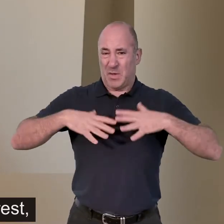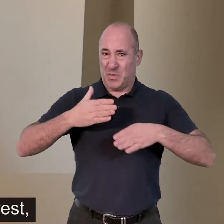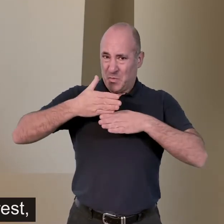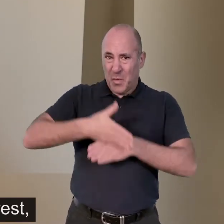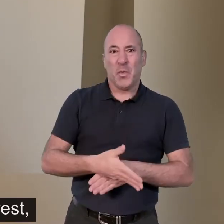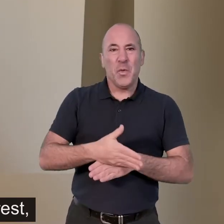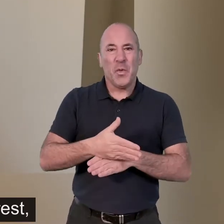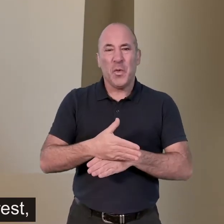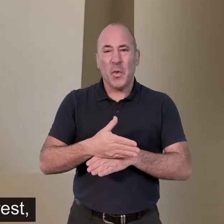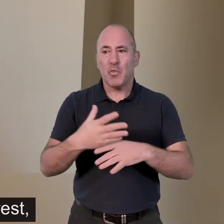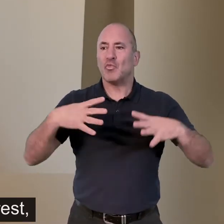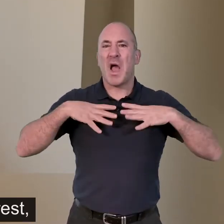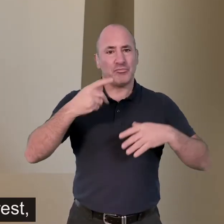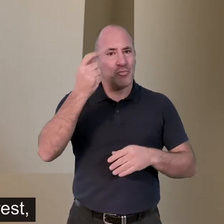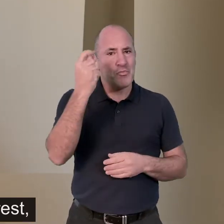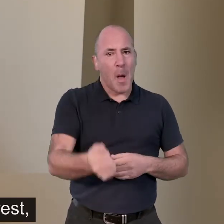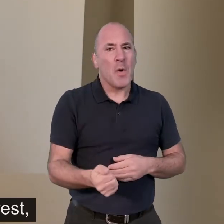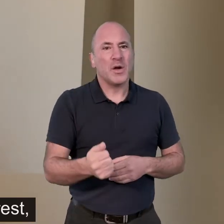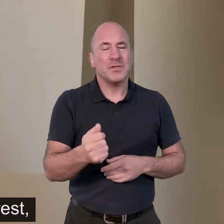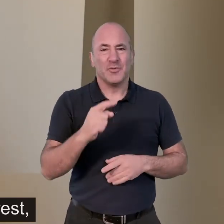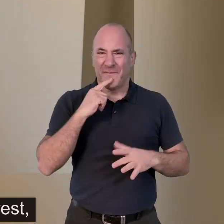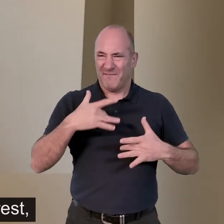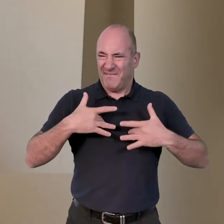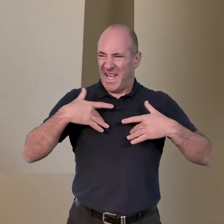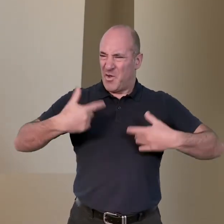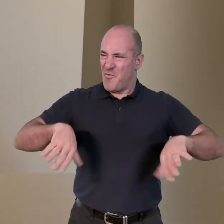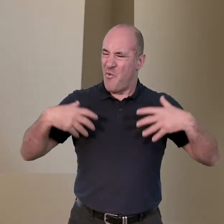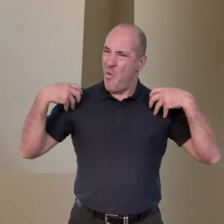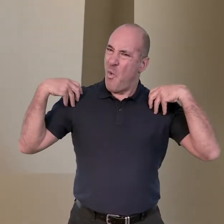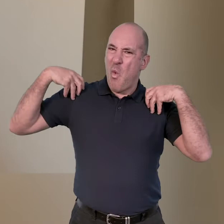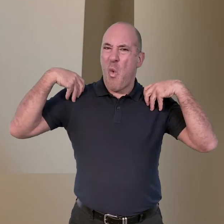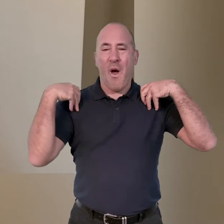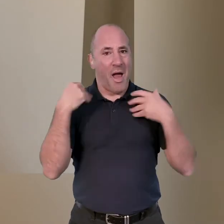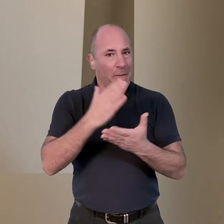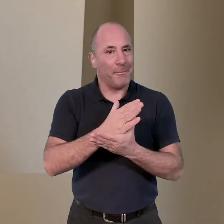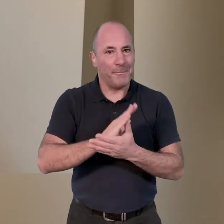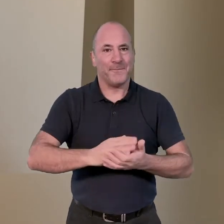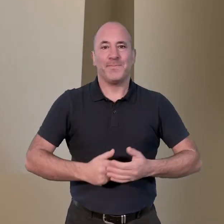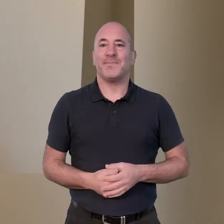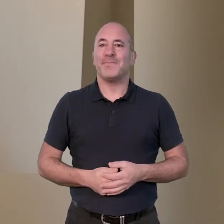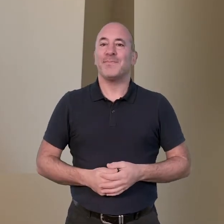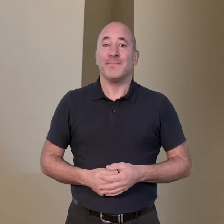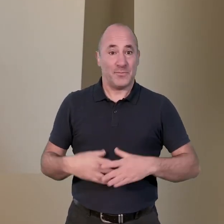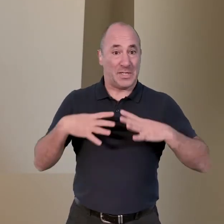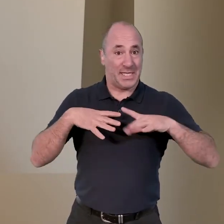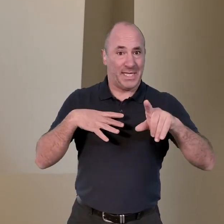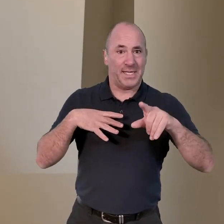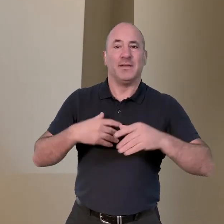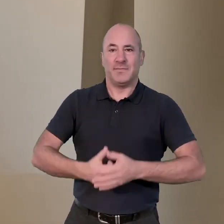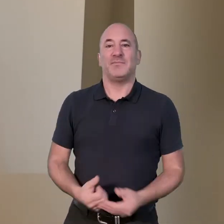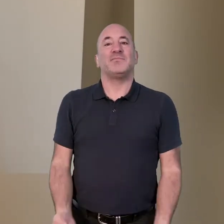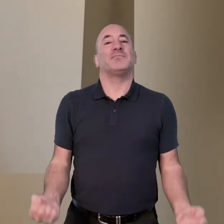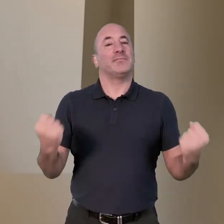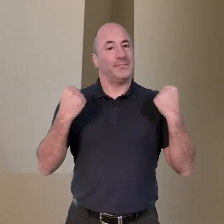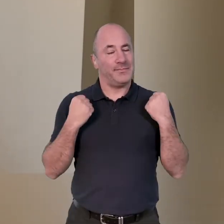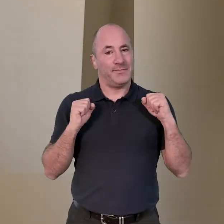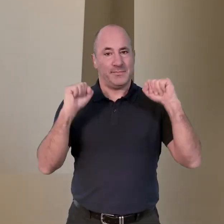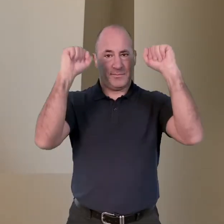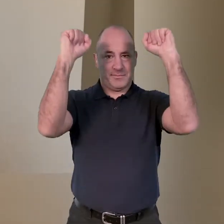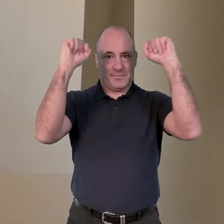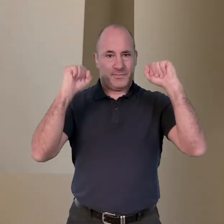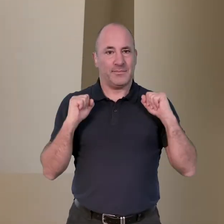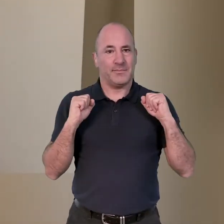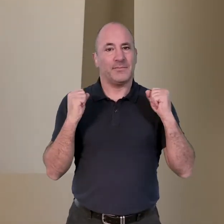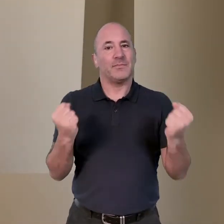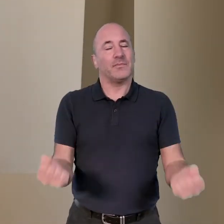It's a lot of work just on the upper body with not much rest. So you're going to feel it. Off we go. Bicep